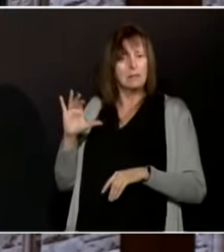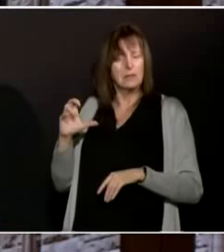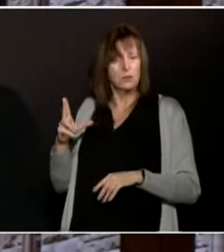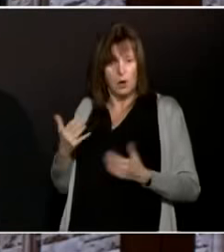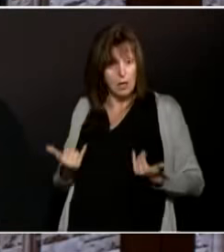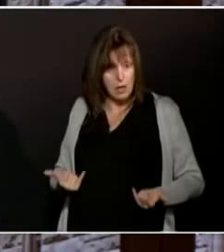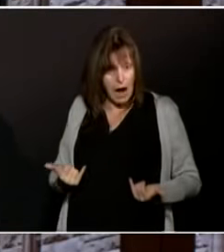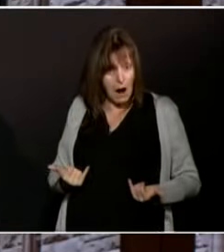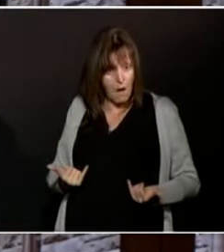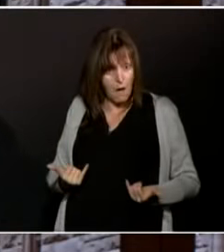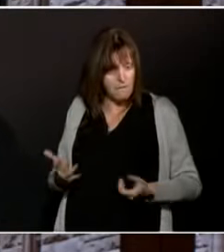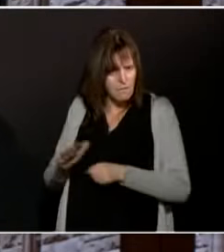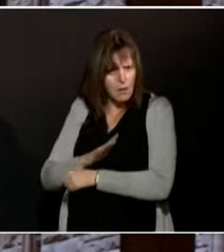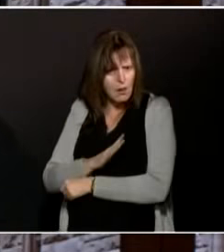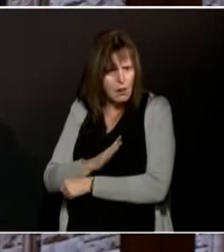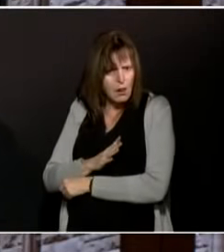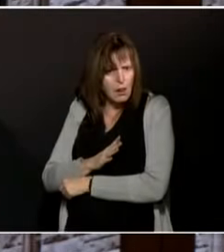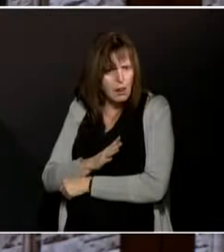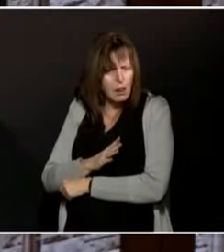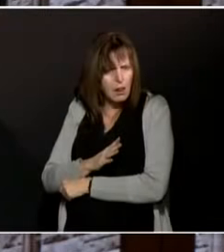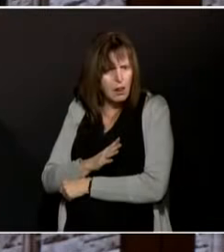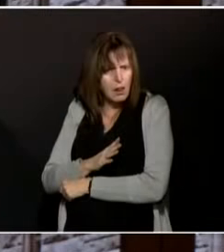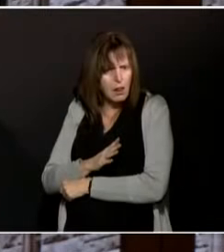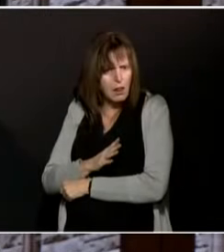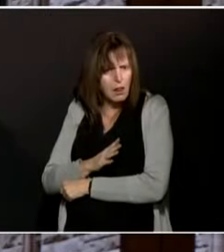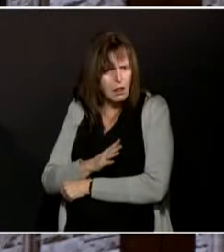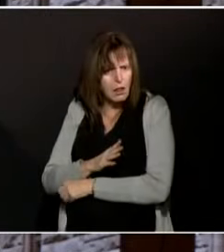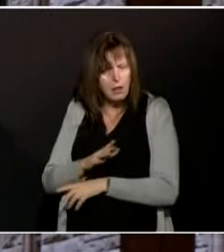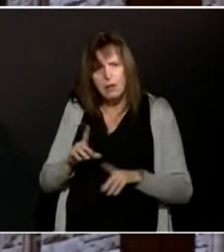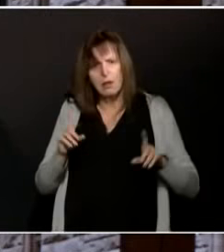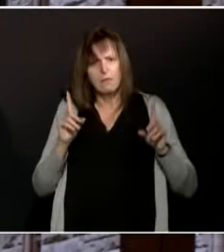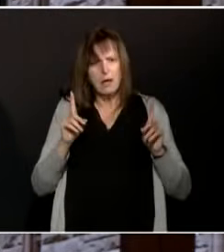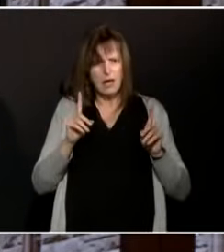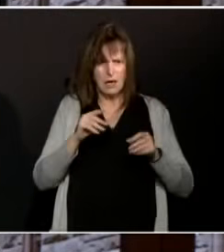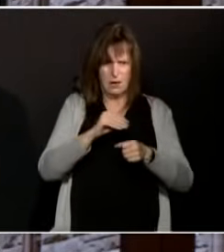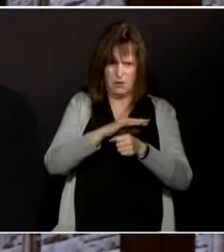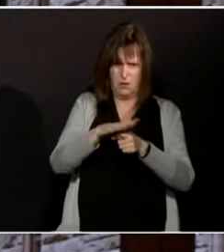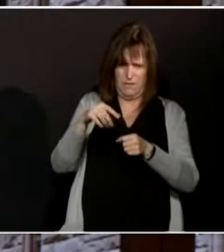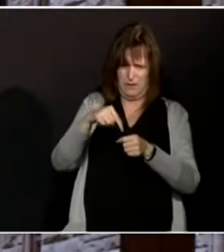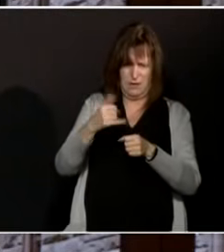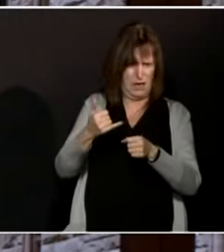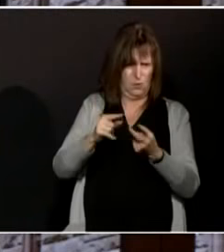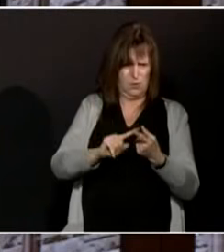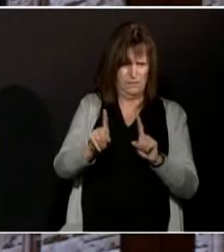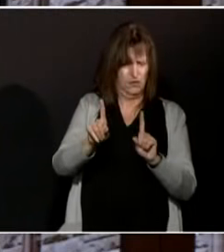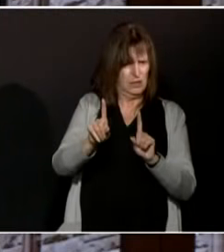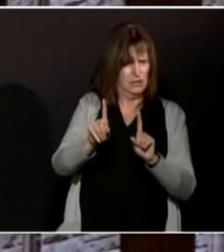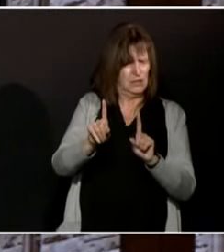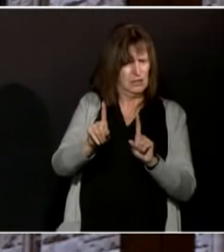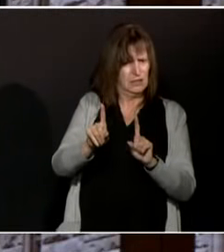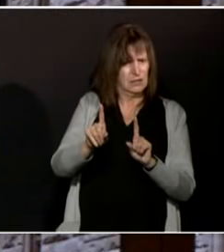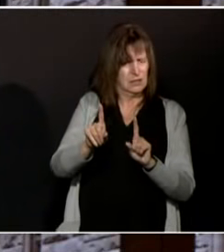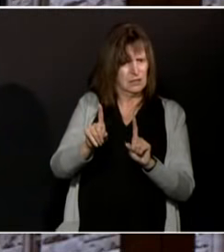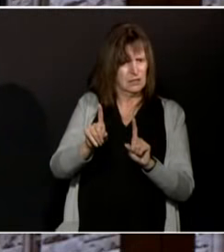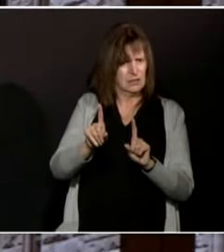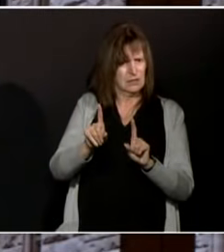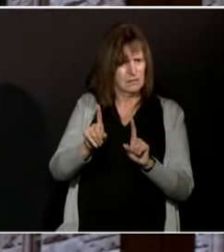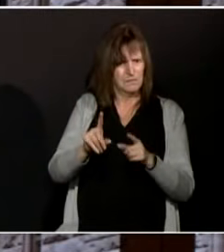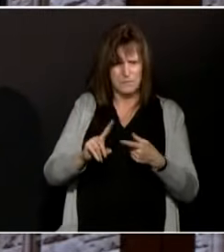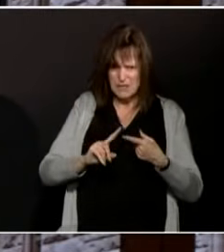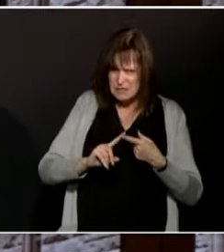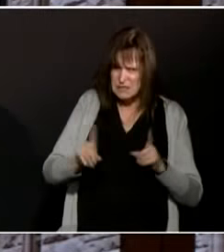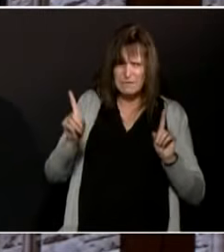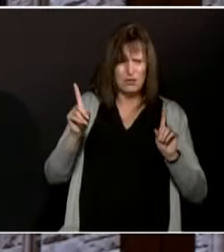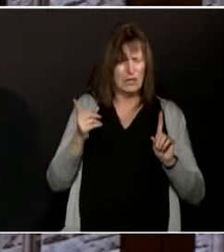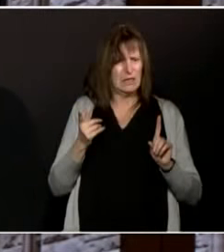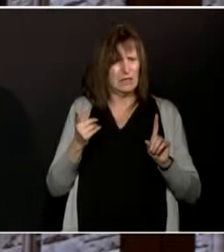beds. Same number. But the cases are different. Now, a different one. So there's a different movement through, and we're seeing that happening.